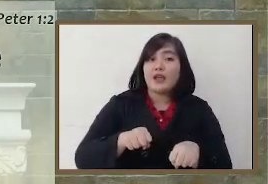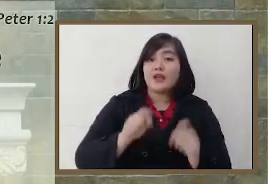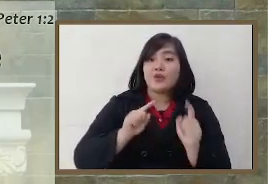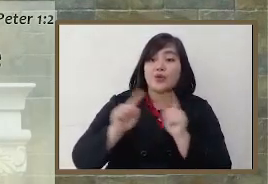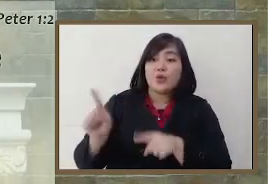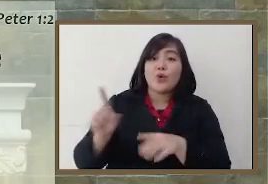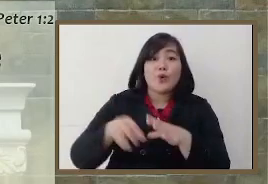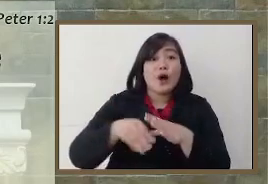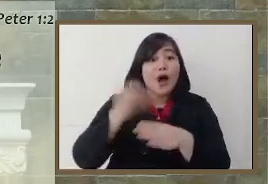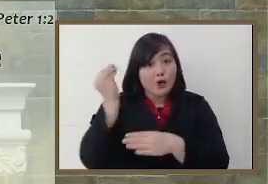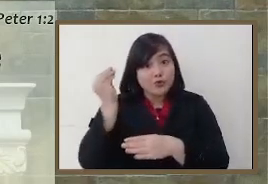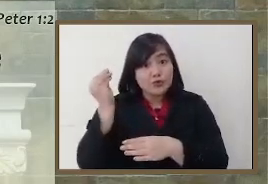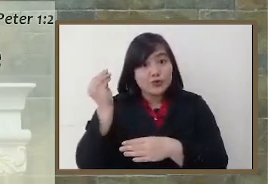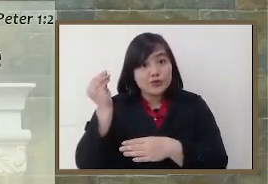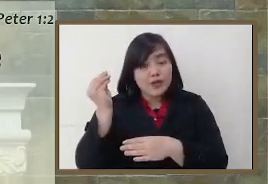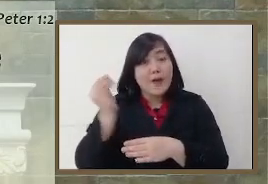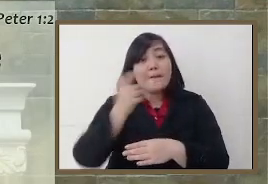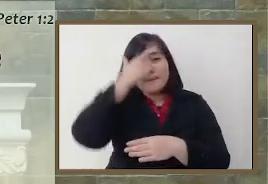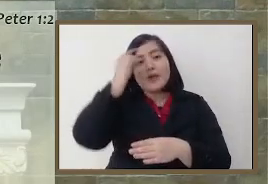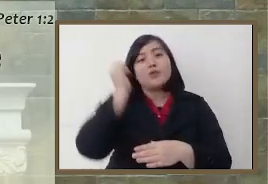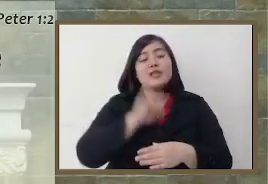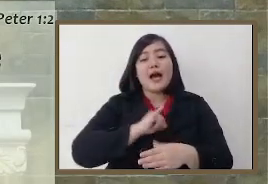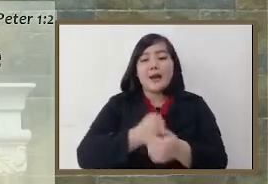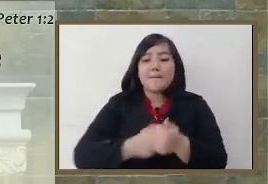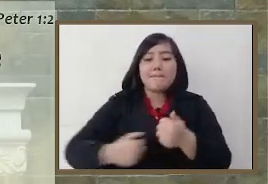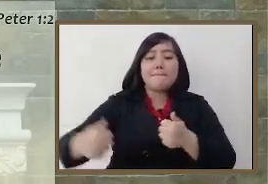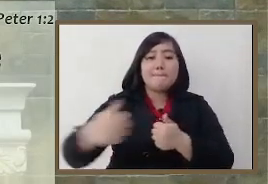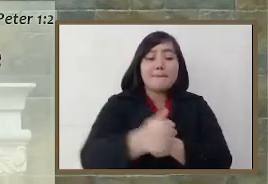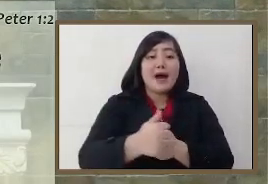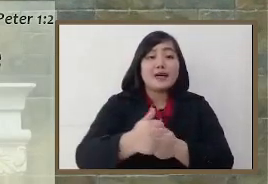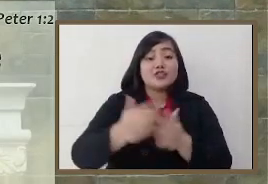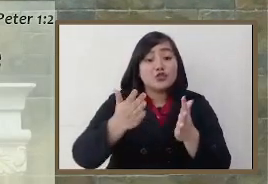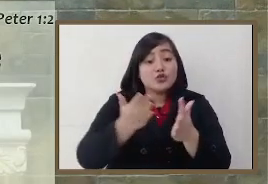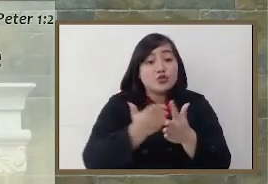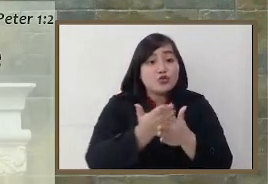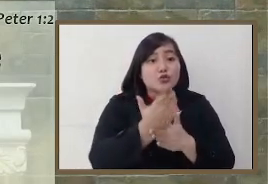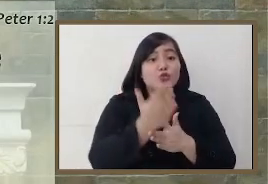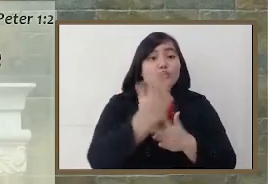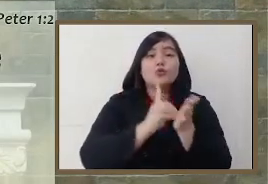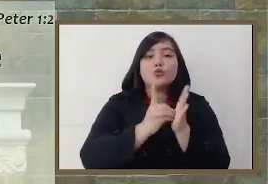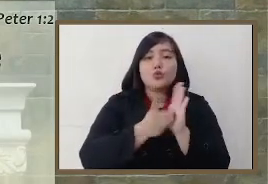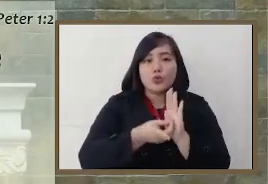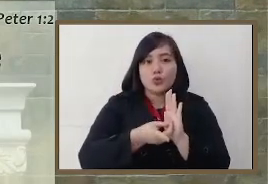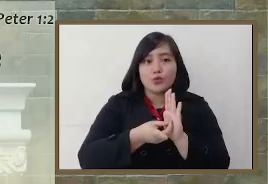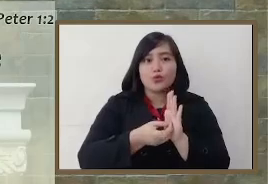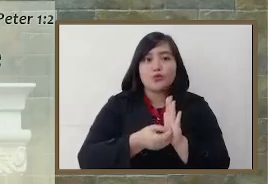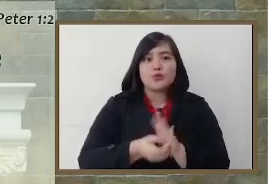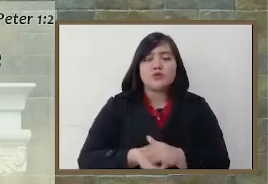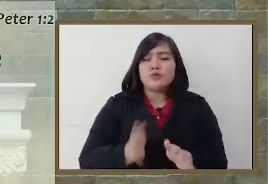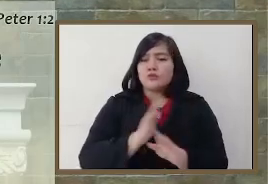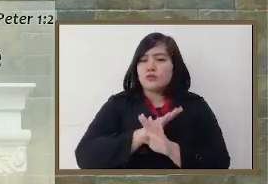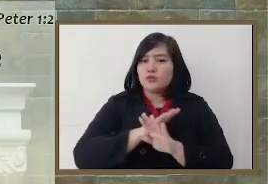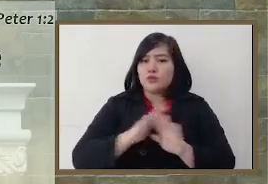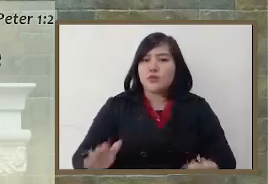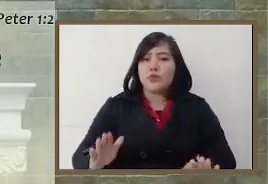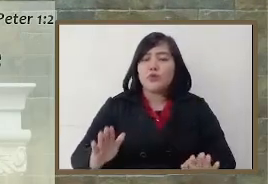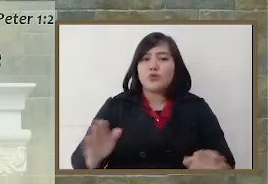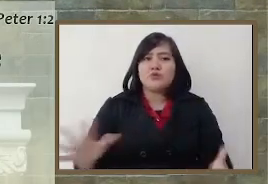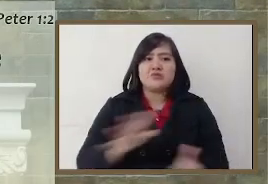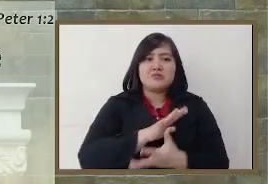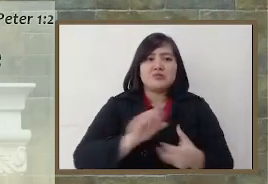Wala akong break na wall para ako makalabas. But I got out